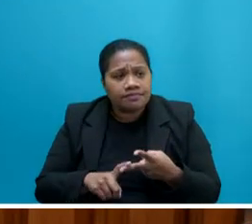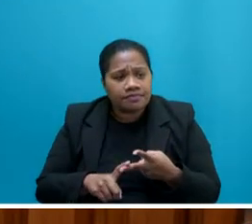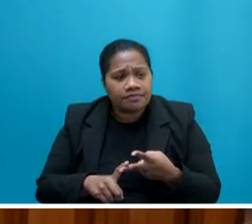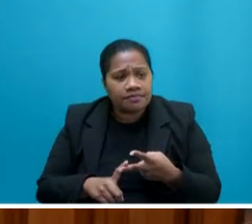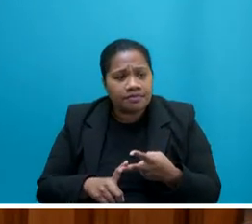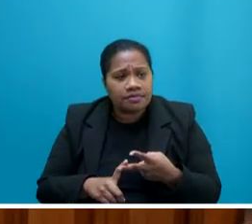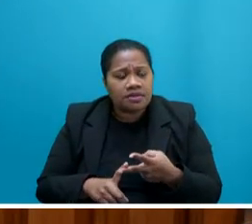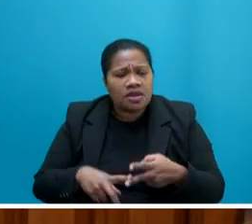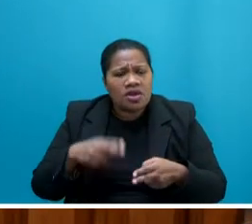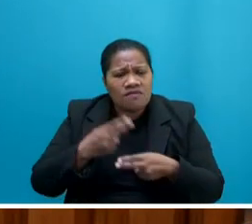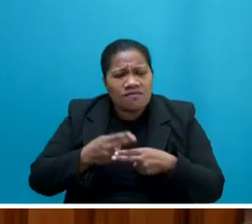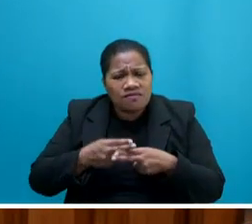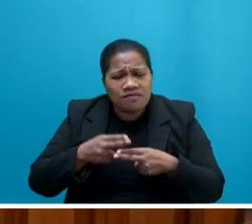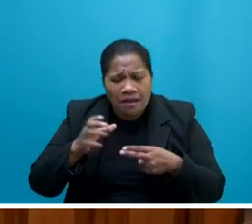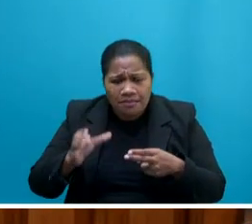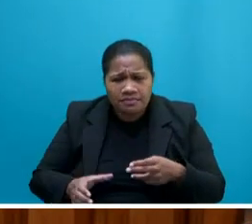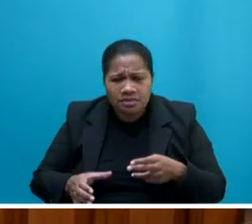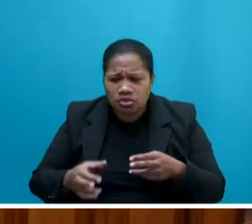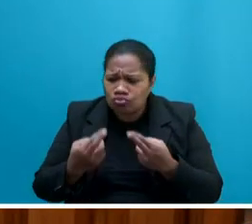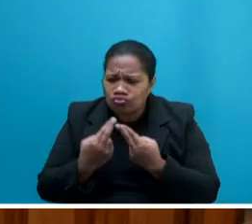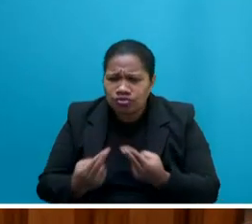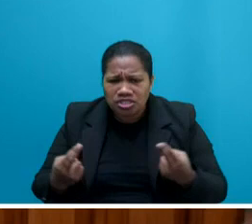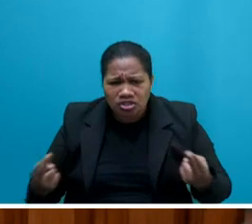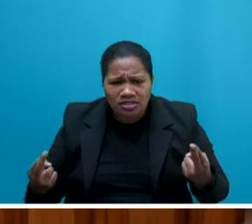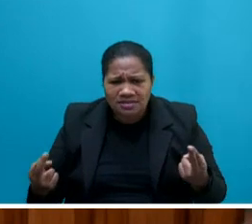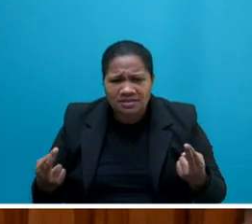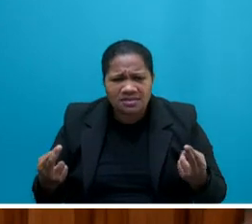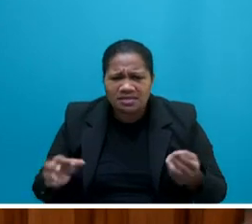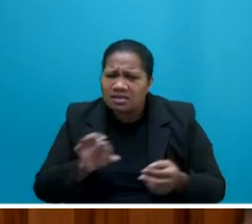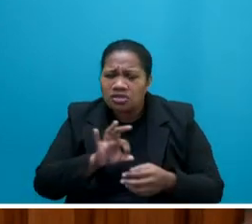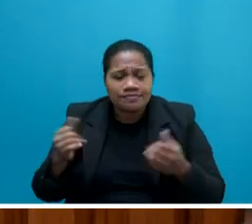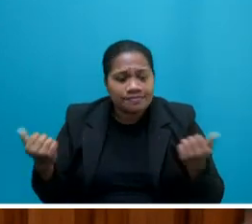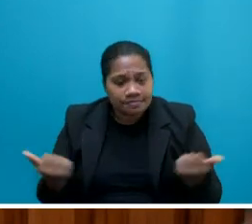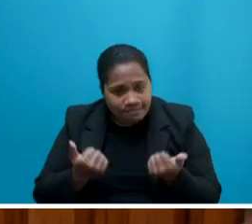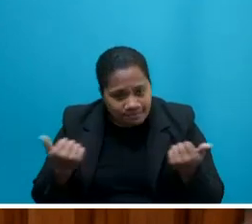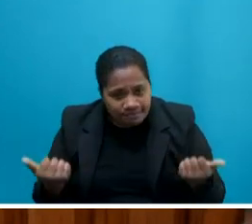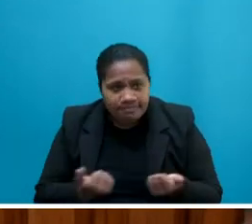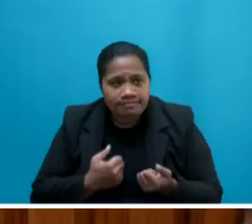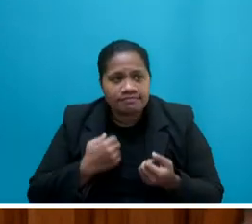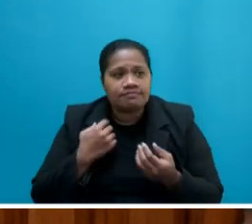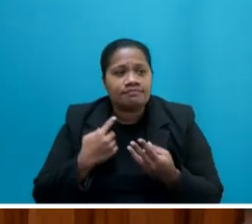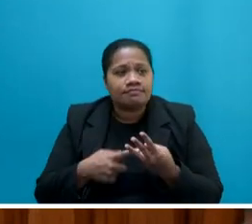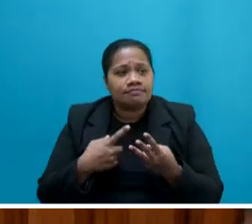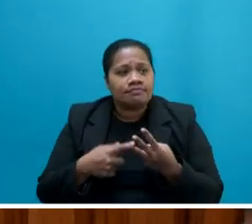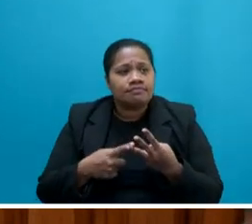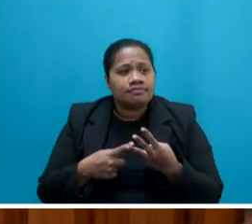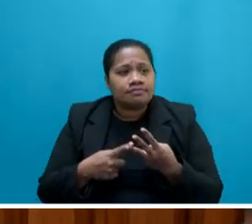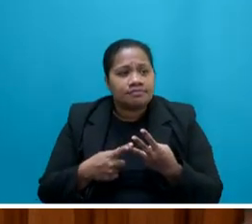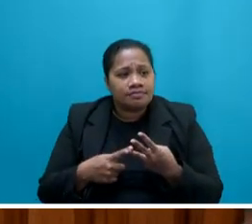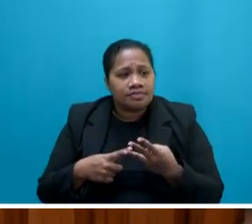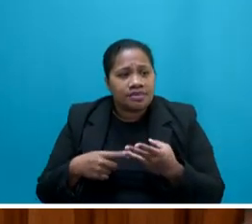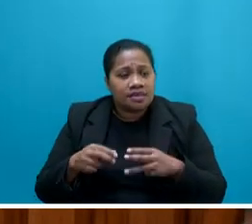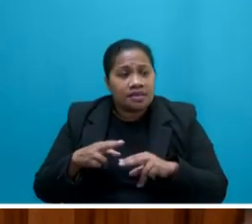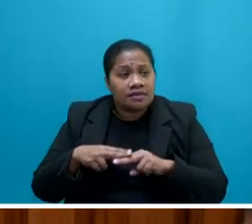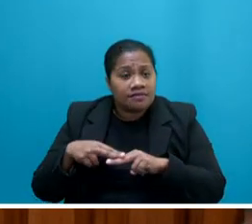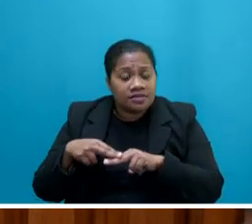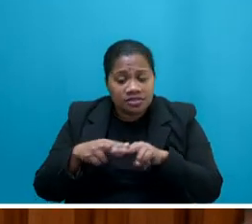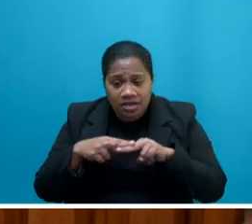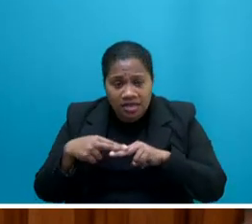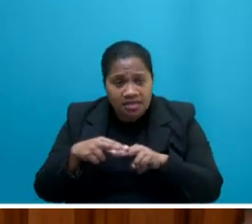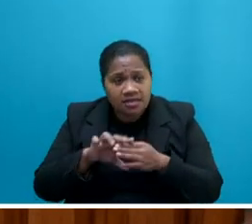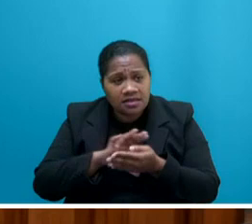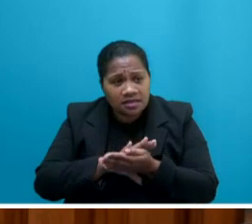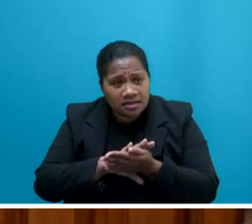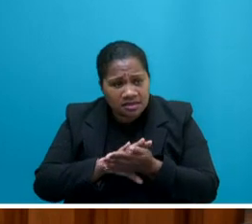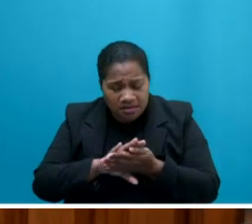sectors and loss of jobs. Number three, weakening Fiji dollars and liquidity turning in gas and fading away